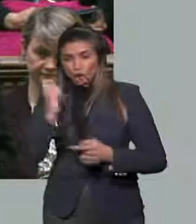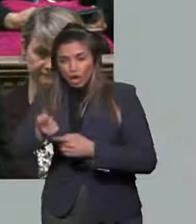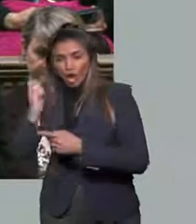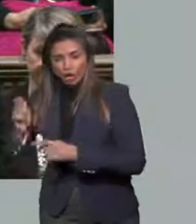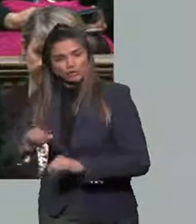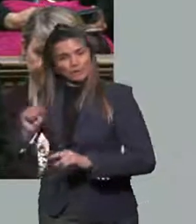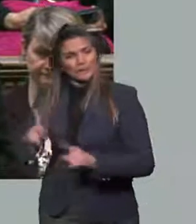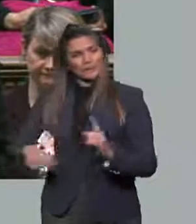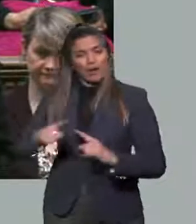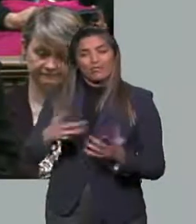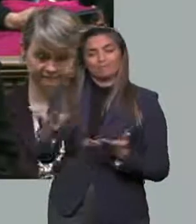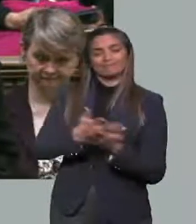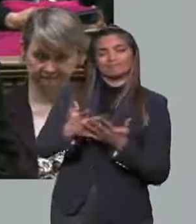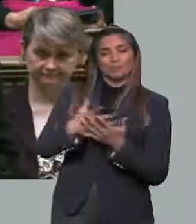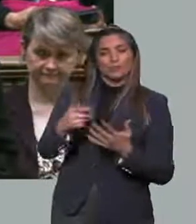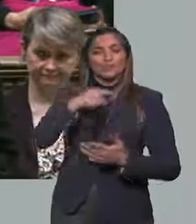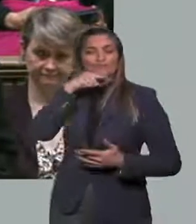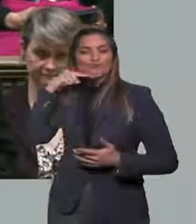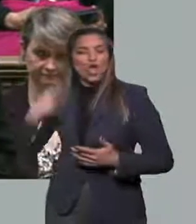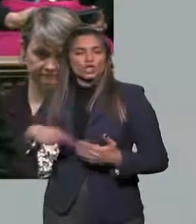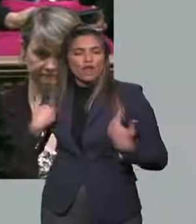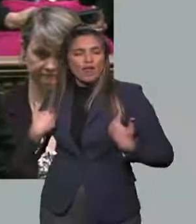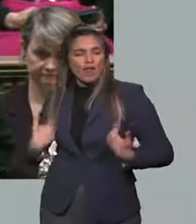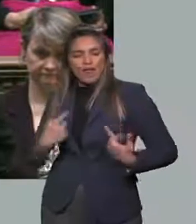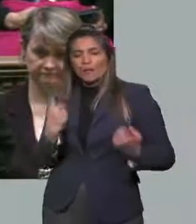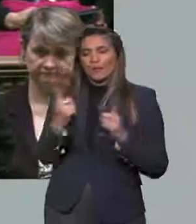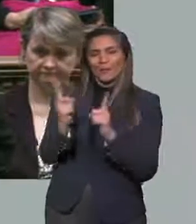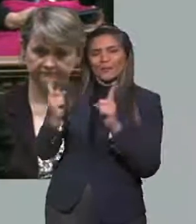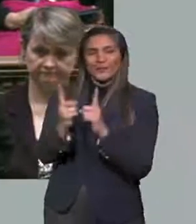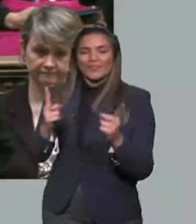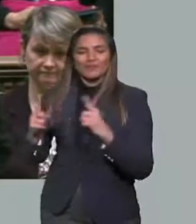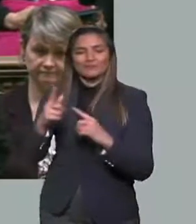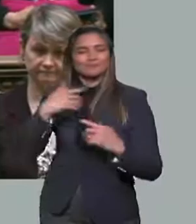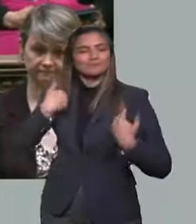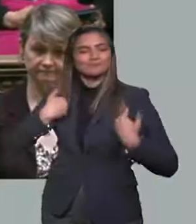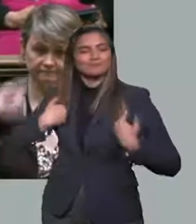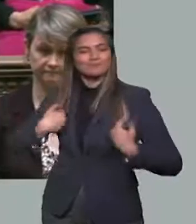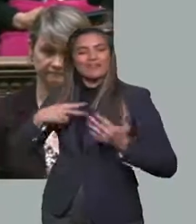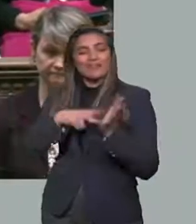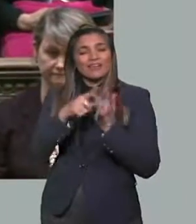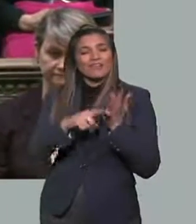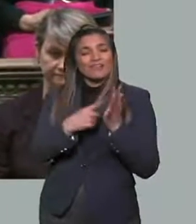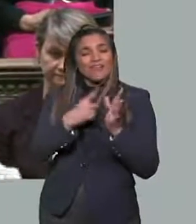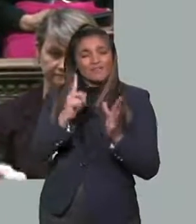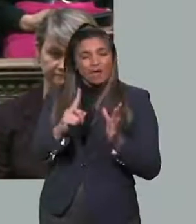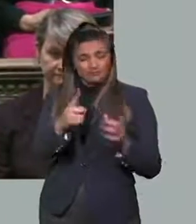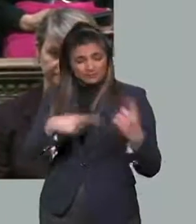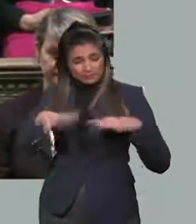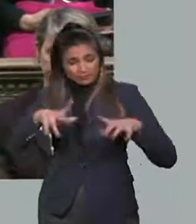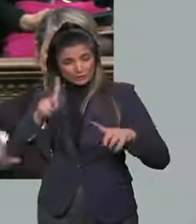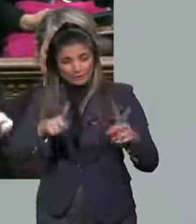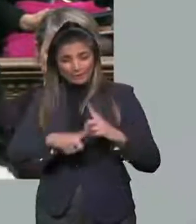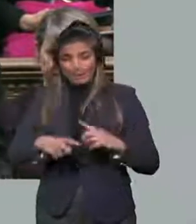Russian oligarchs in luxury villas while neglecting the security of the British people. And remember, Mr.